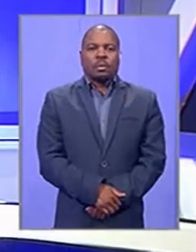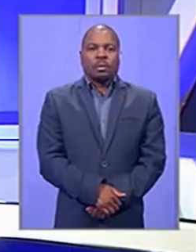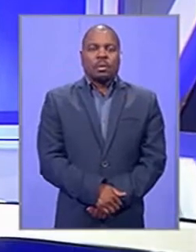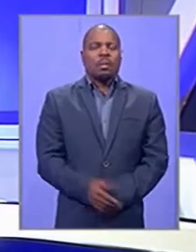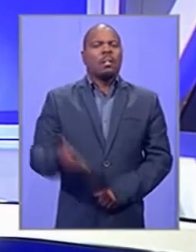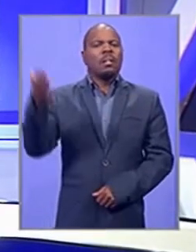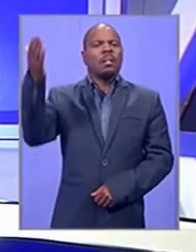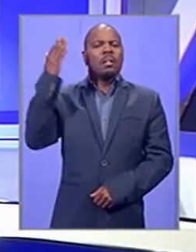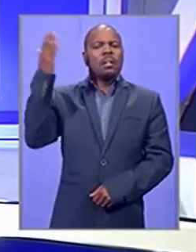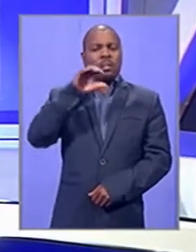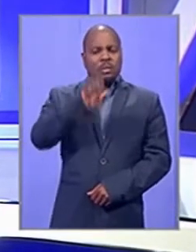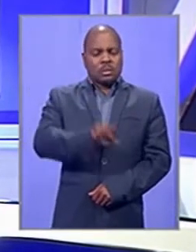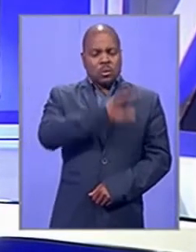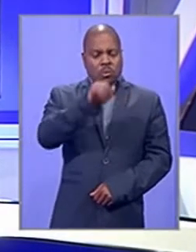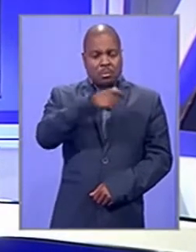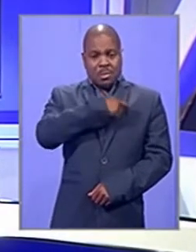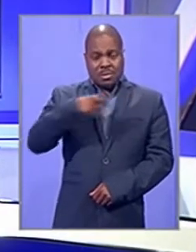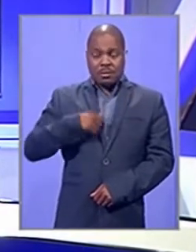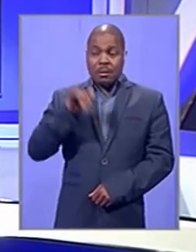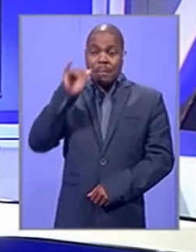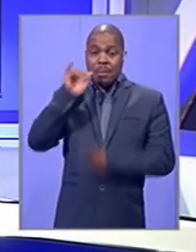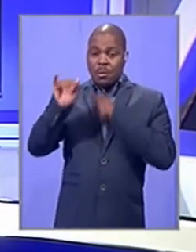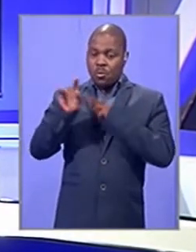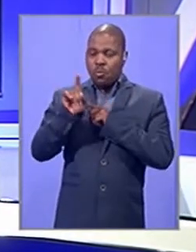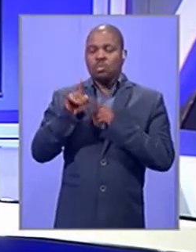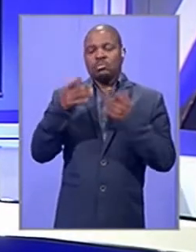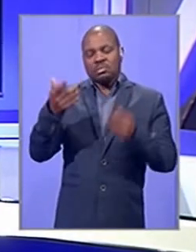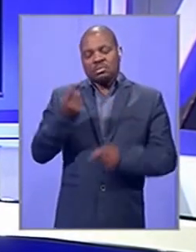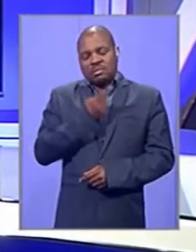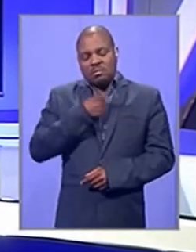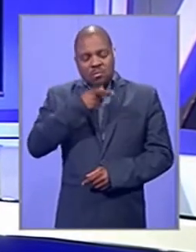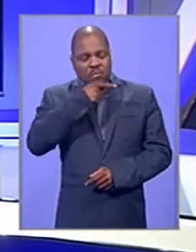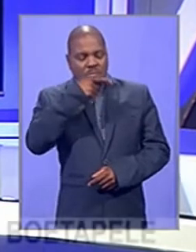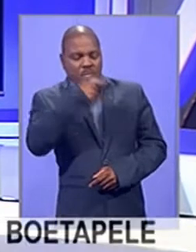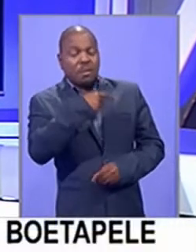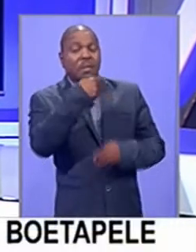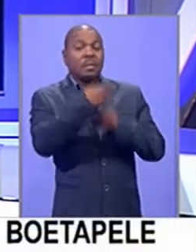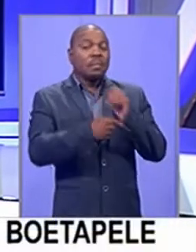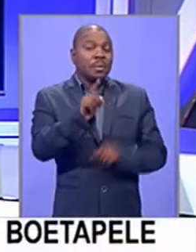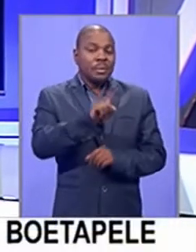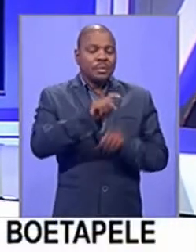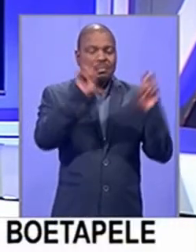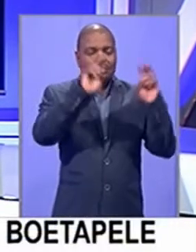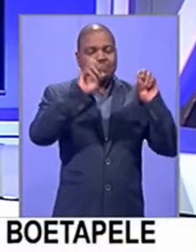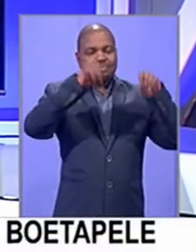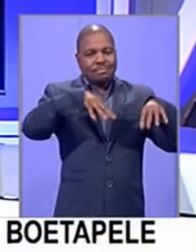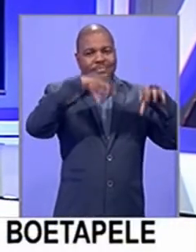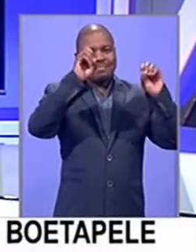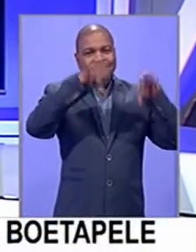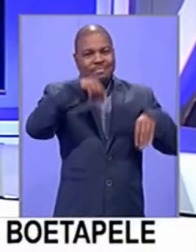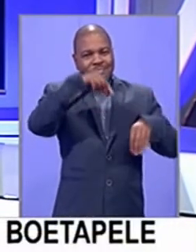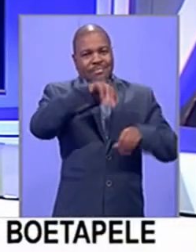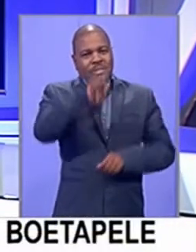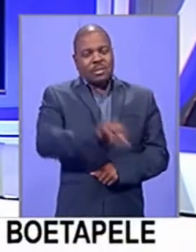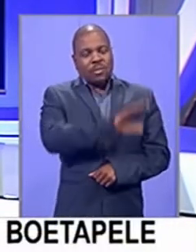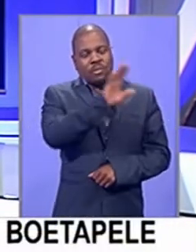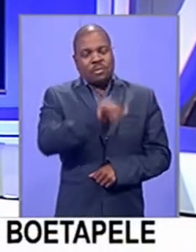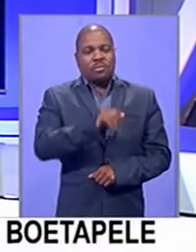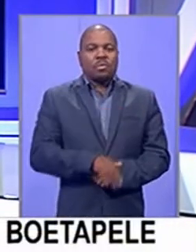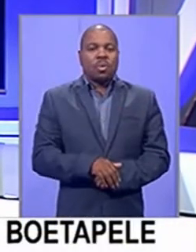Mopresidente wa peleng wa naga Thabo Mbeki o ntshitse sa gagwe sa bosuwana mabapi le mathata a kabo ya mohlagase a aparetsego